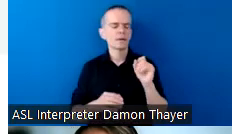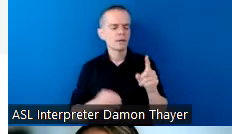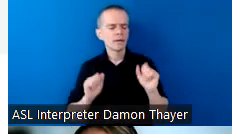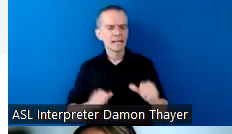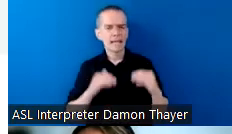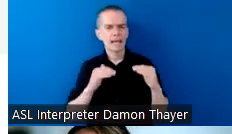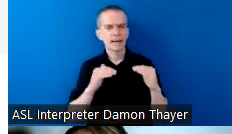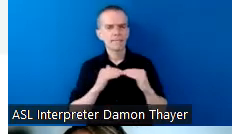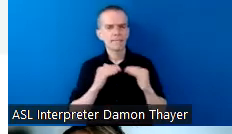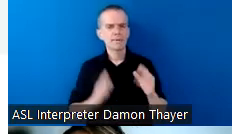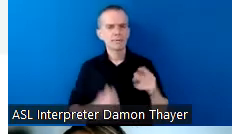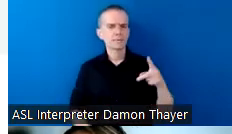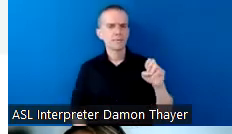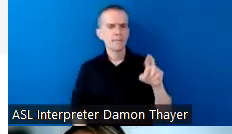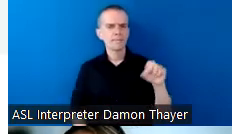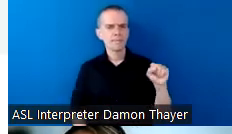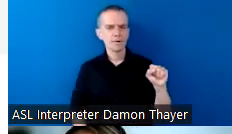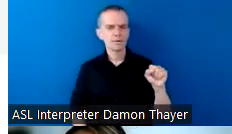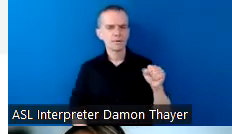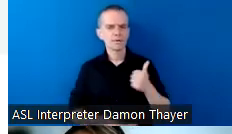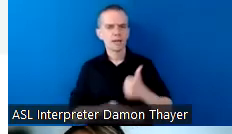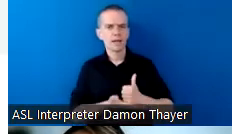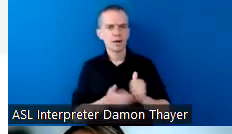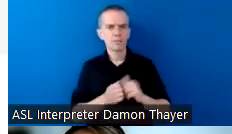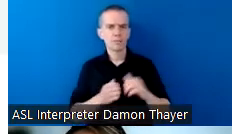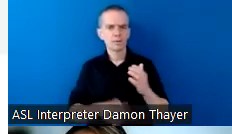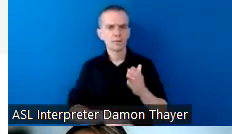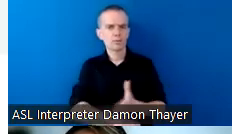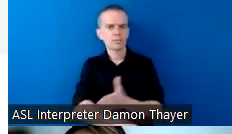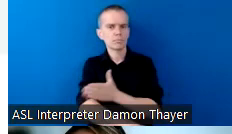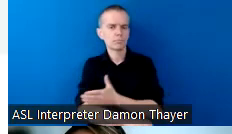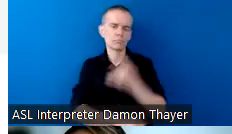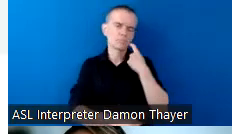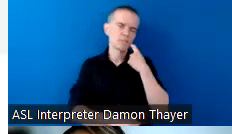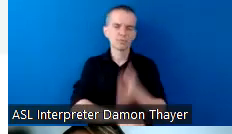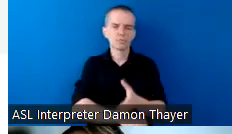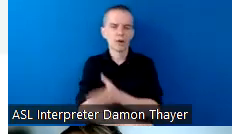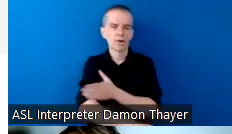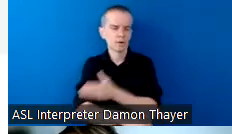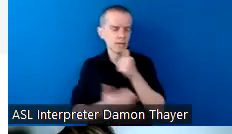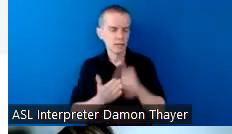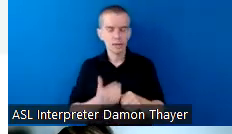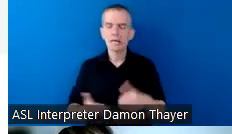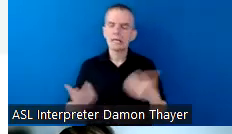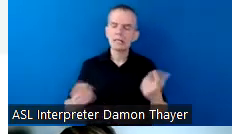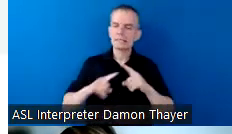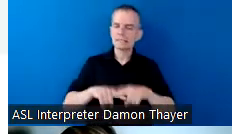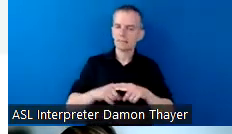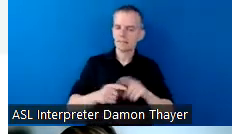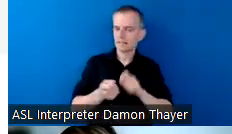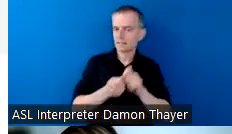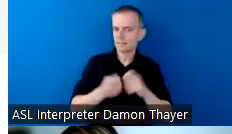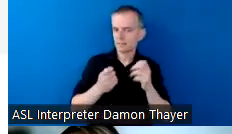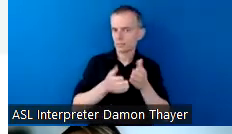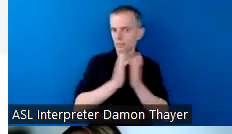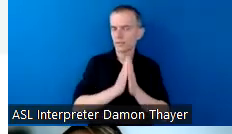recovery letters? And the response was, it is depending on their relationship to the person making the request. JB responded, I'd say it's more